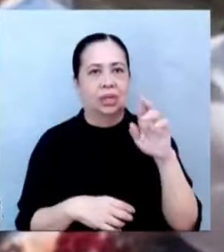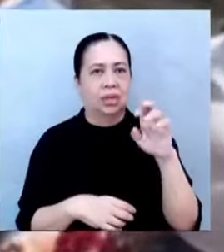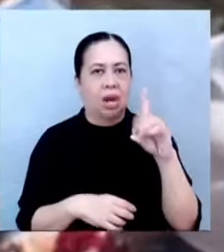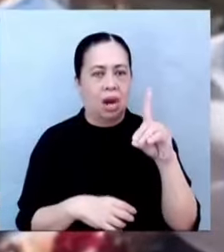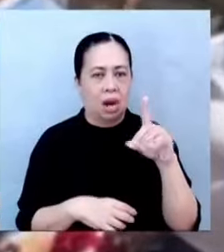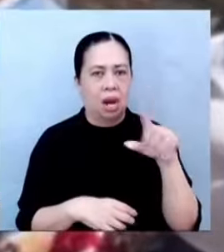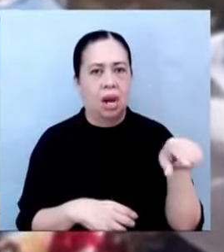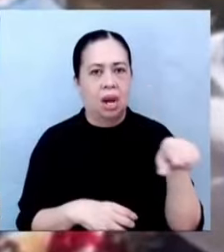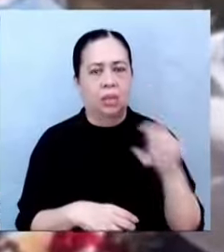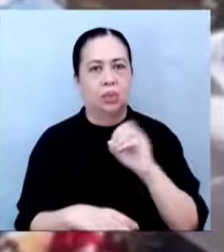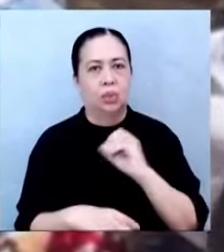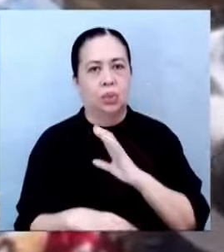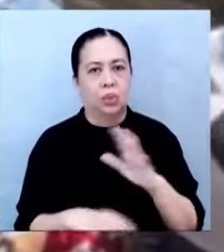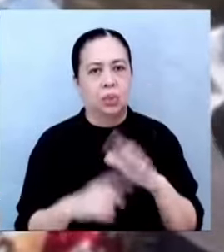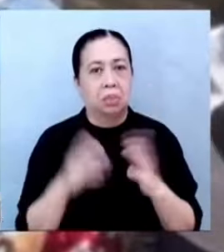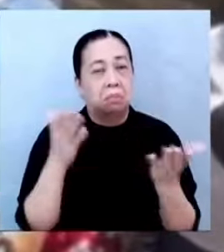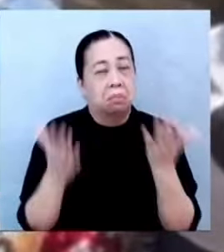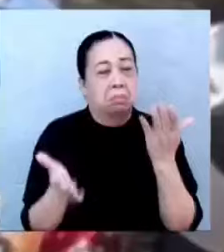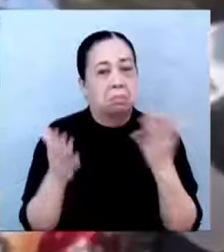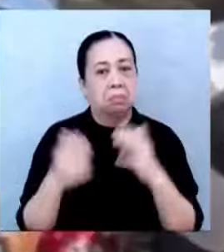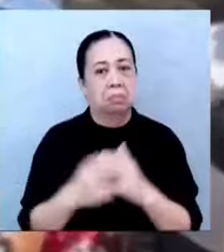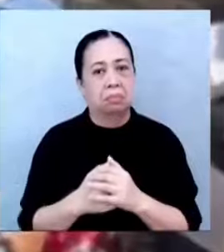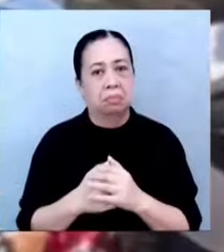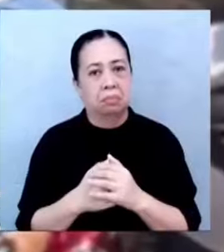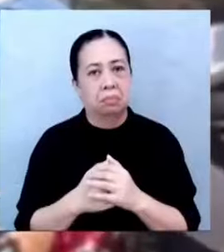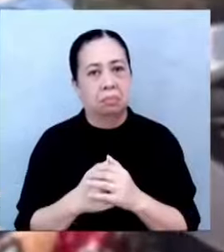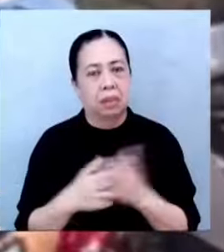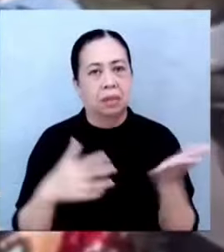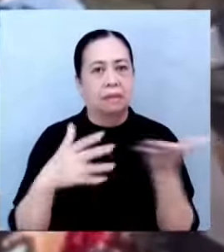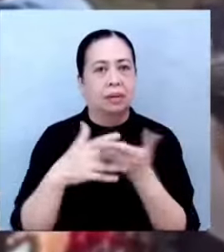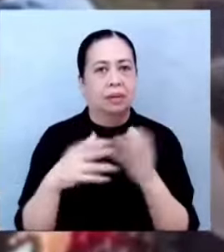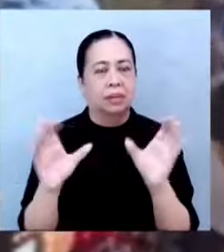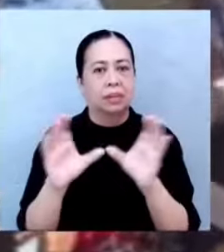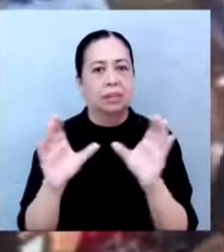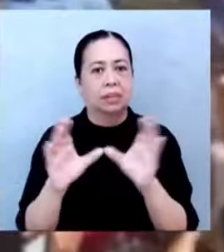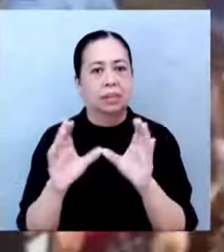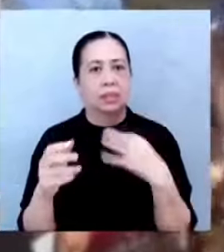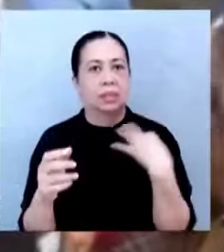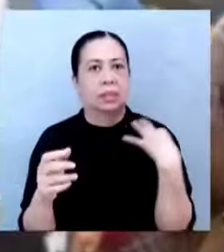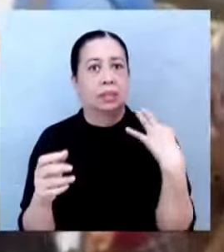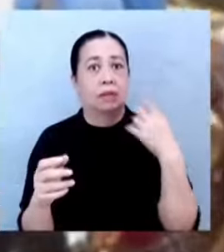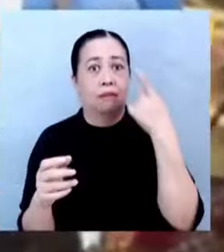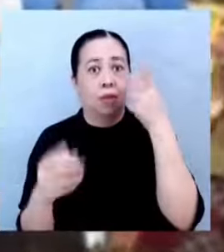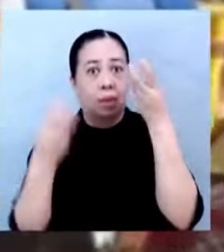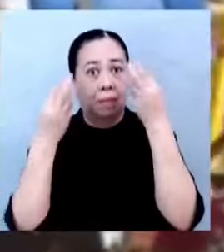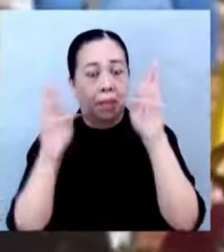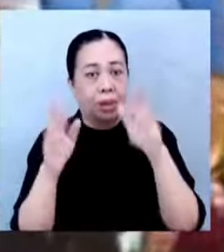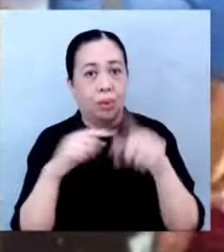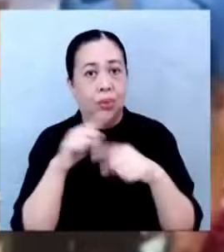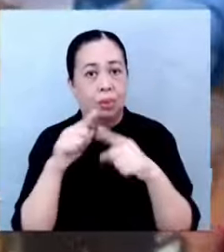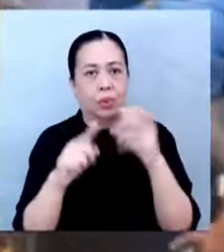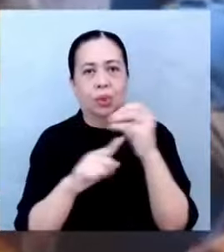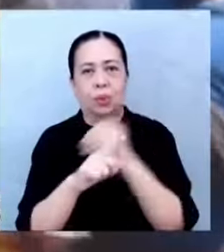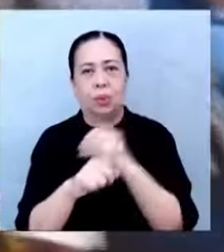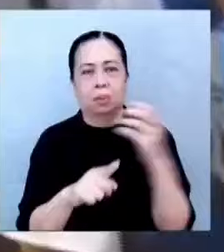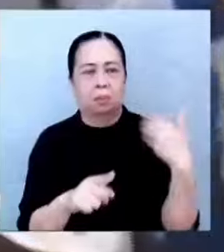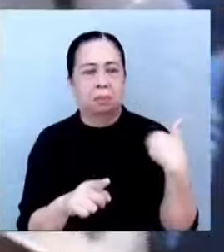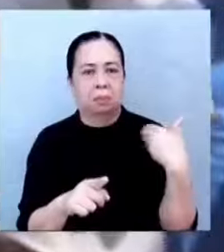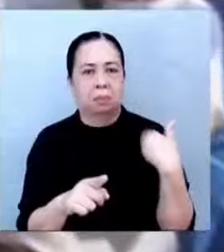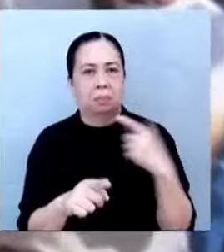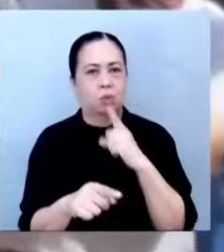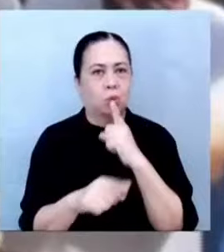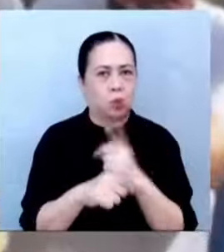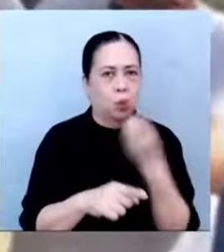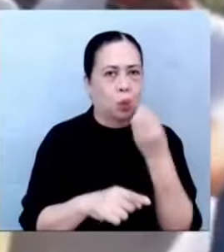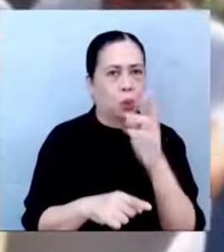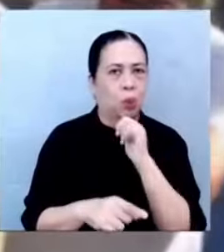one of St. Gerard's owners may probably file a certificate of candidacy for mayor in October, but we have yet to confirm that.